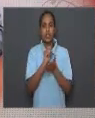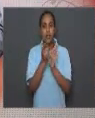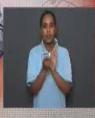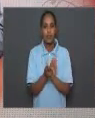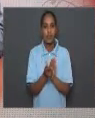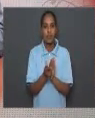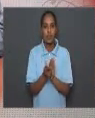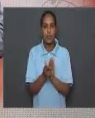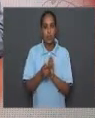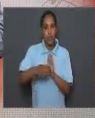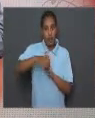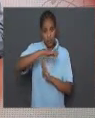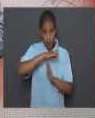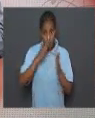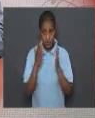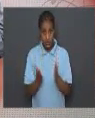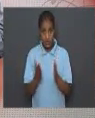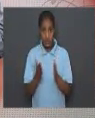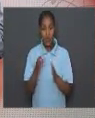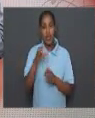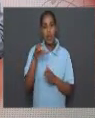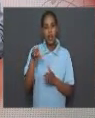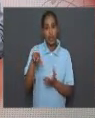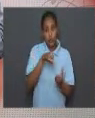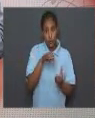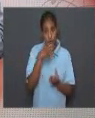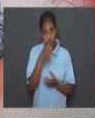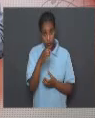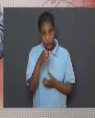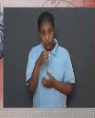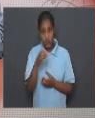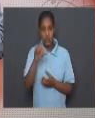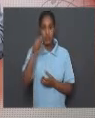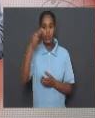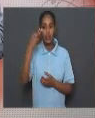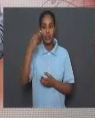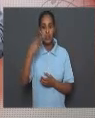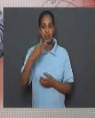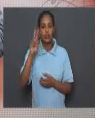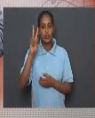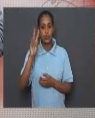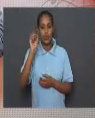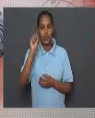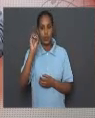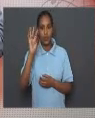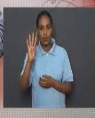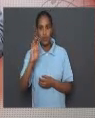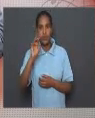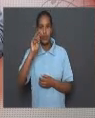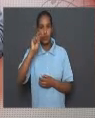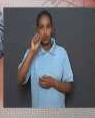example of the electrolysis of a liquid solution of sulfuric acid and